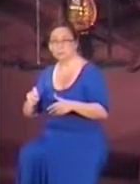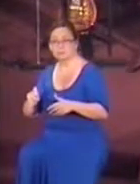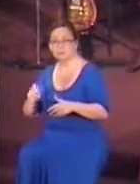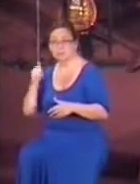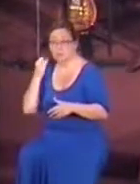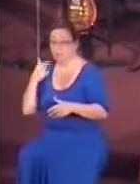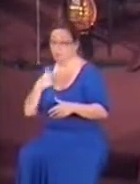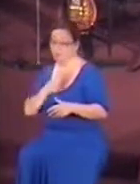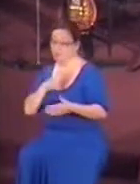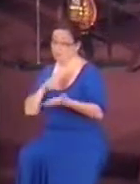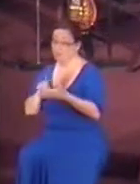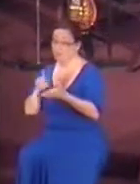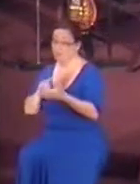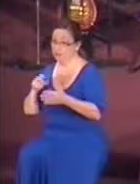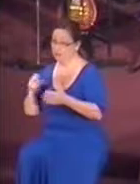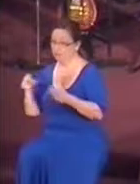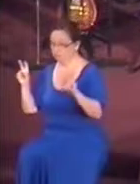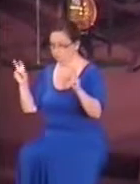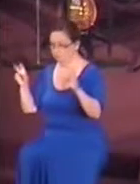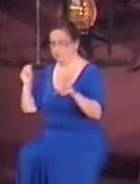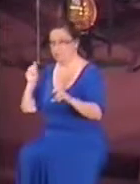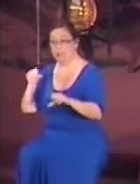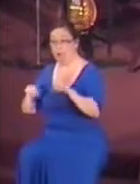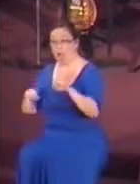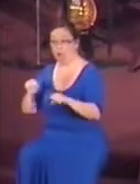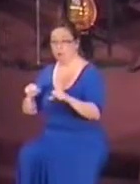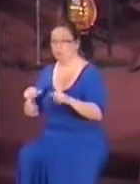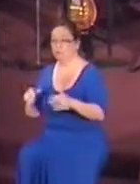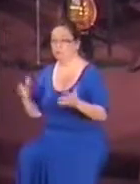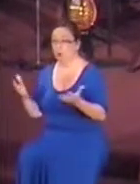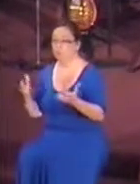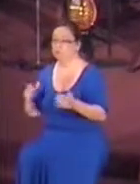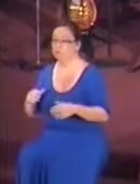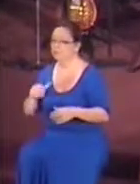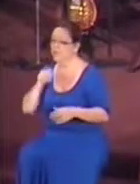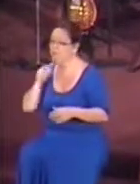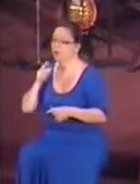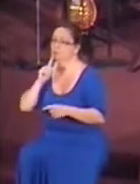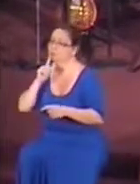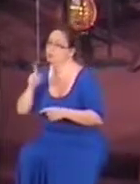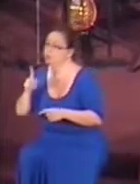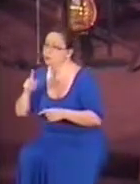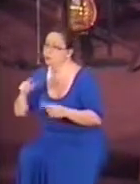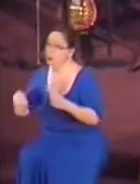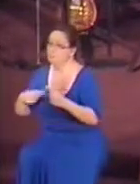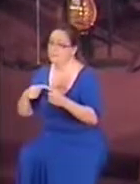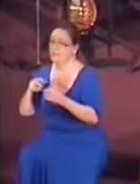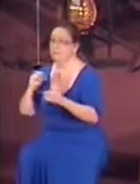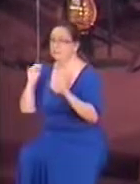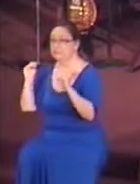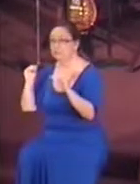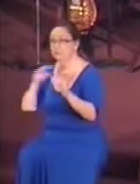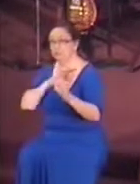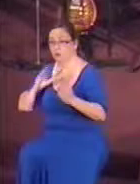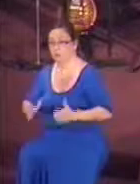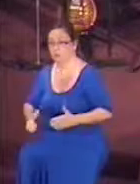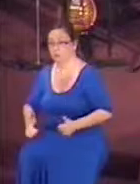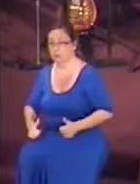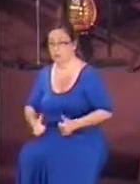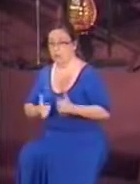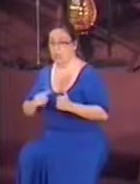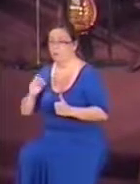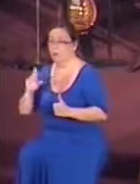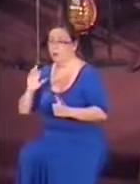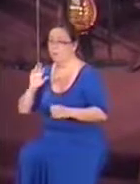define doubt, I would put it like this. Doubt is a lack of certainty concerning the teachings of Christianity or one's